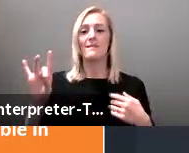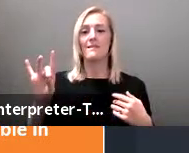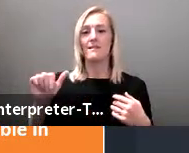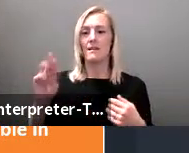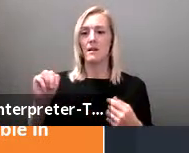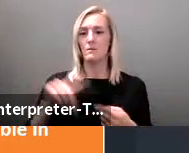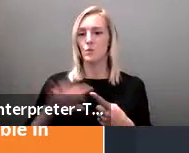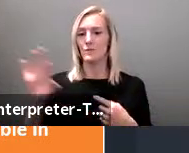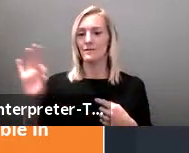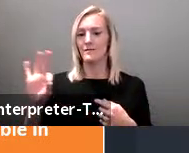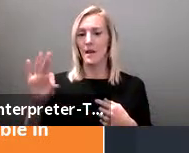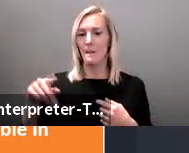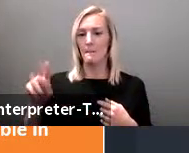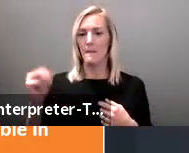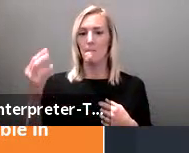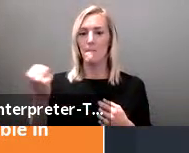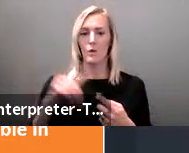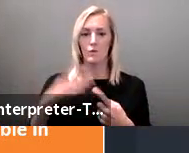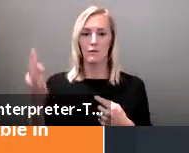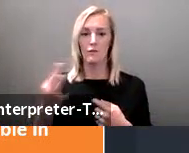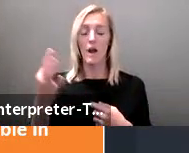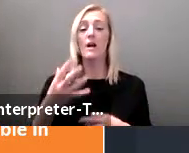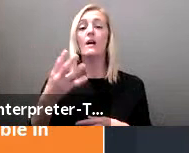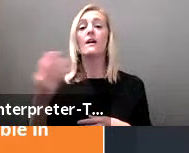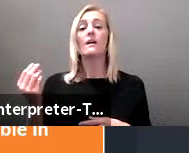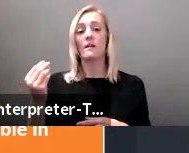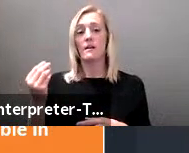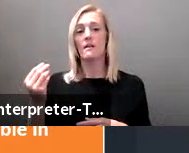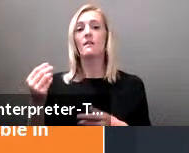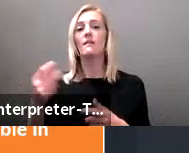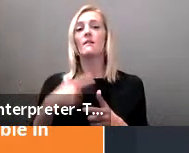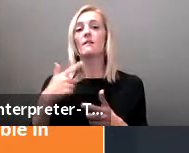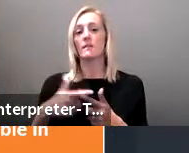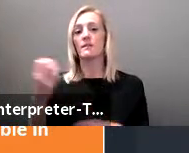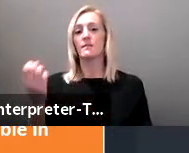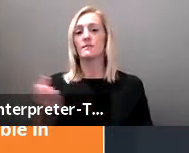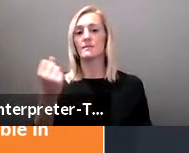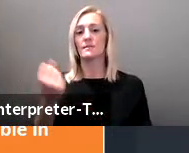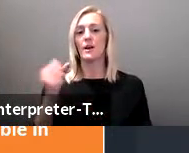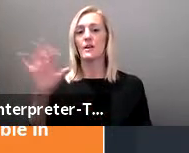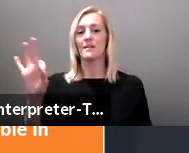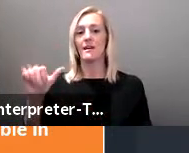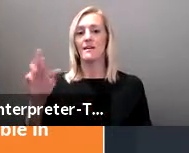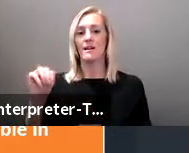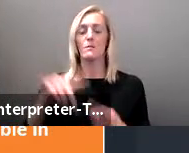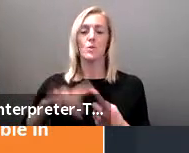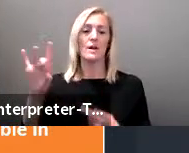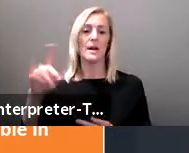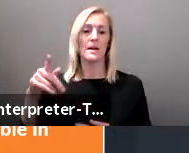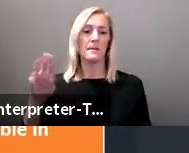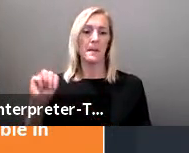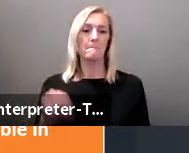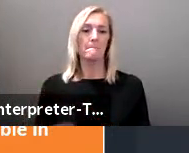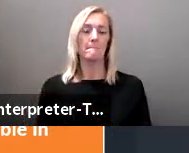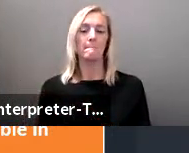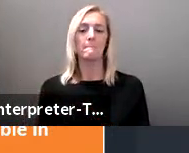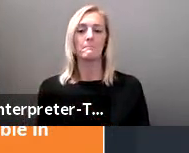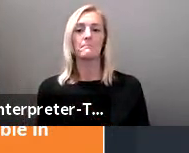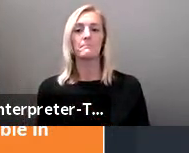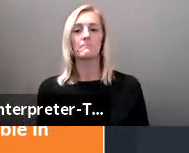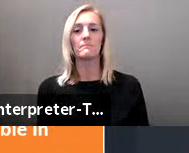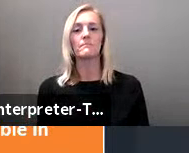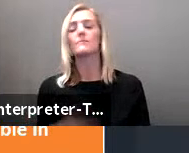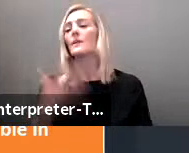through Friday. And then we have someone on our phone banks, and then 9 a.m. to 8 p.m. on Saturdays, trying to cover those